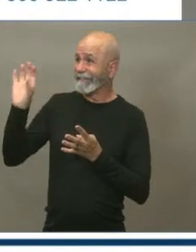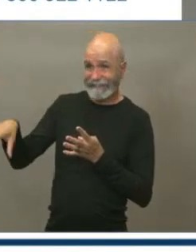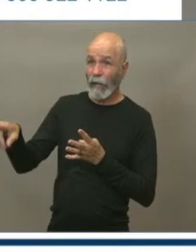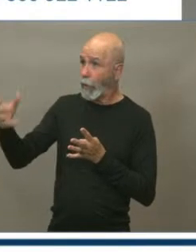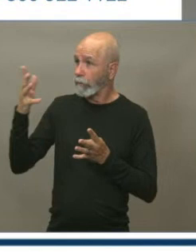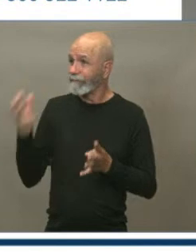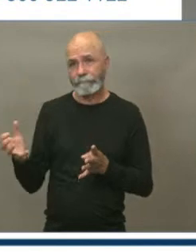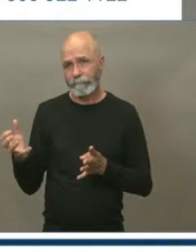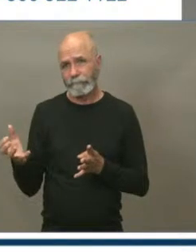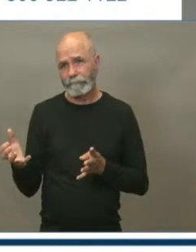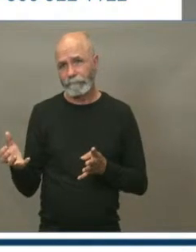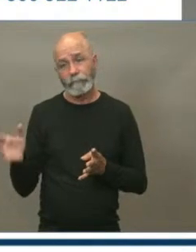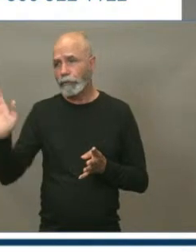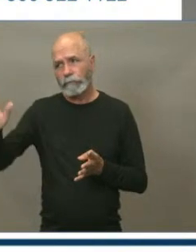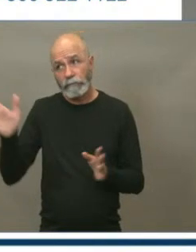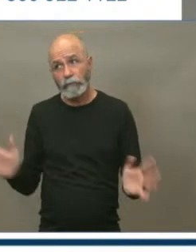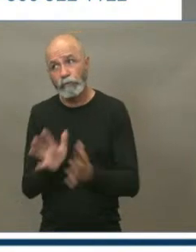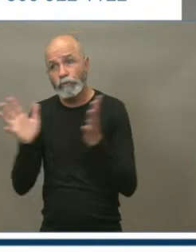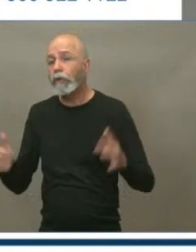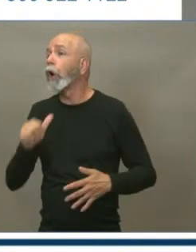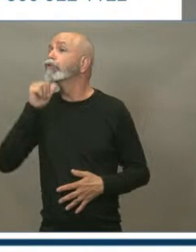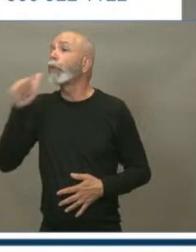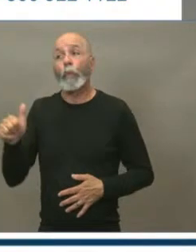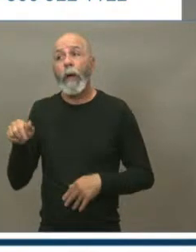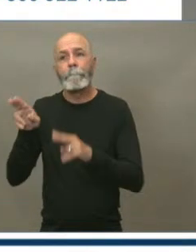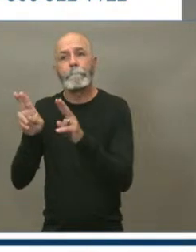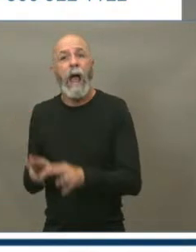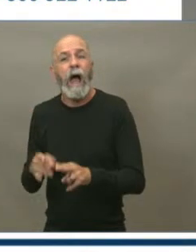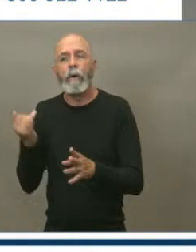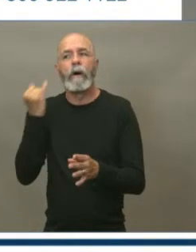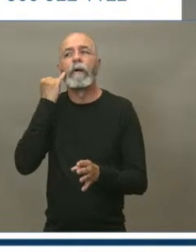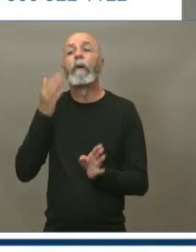up in terms of what type of measures we'll need to have